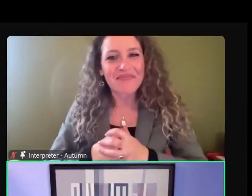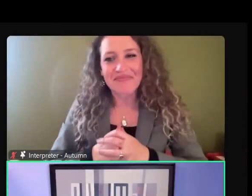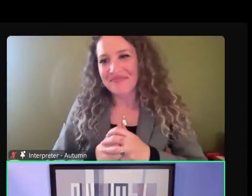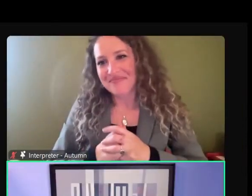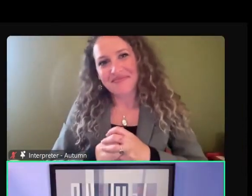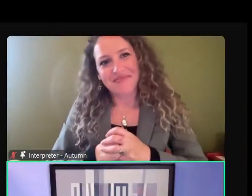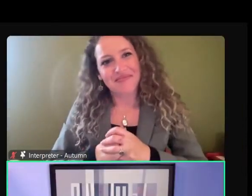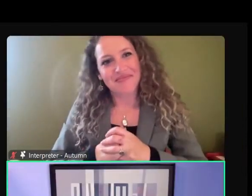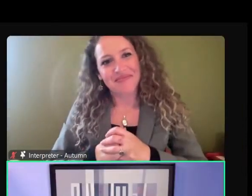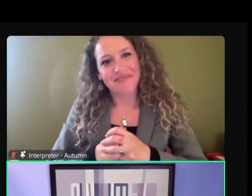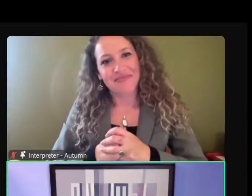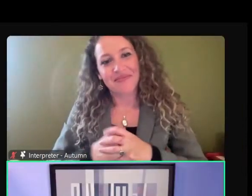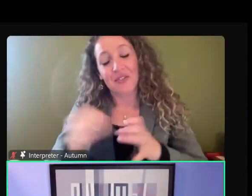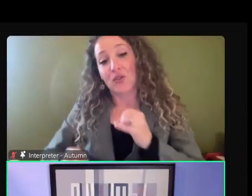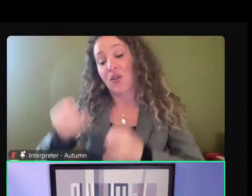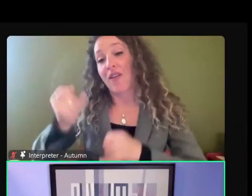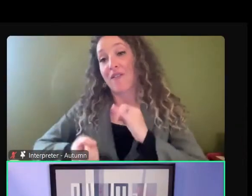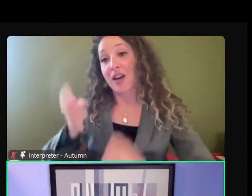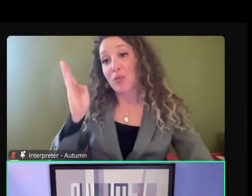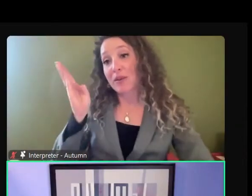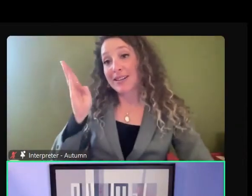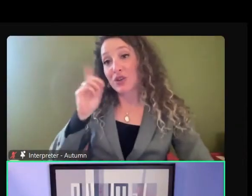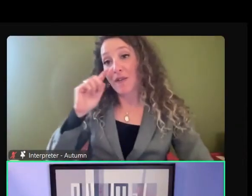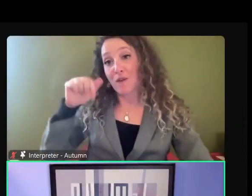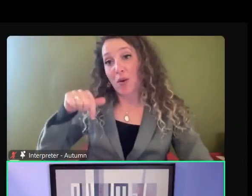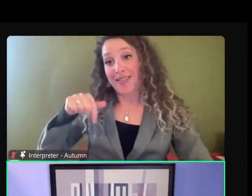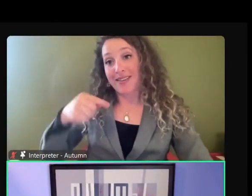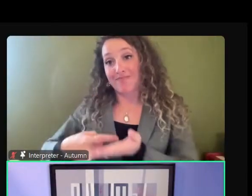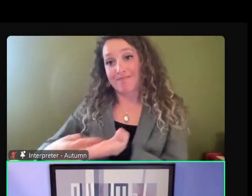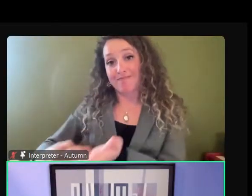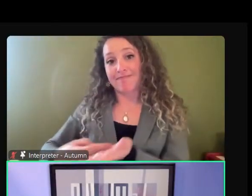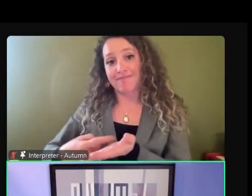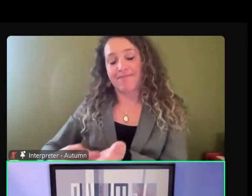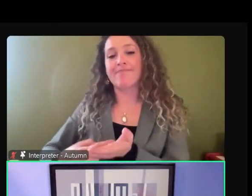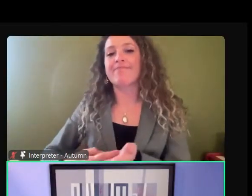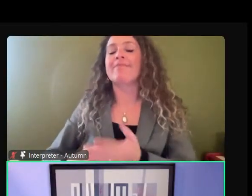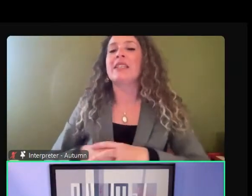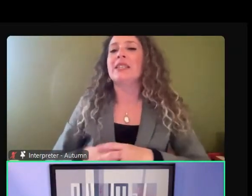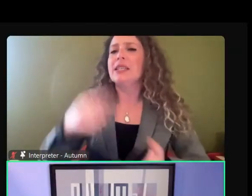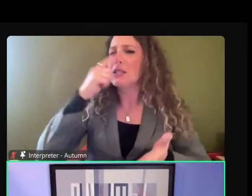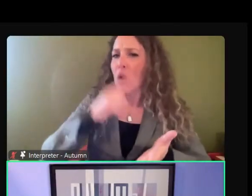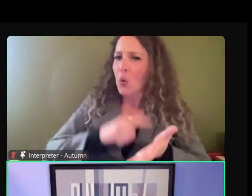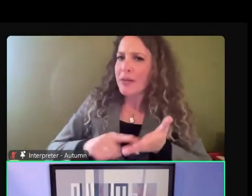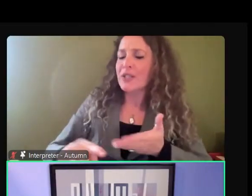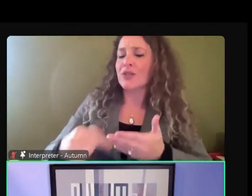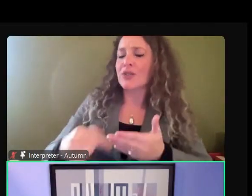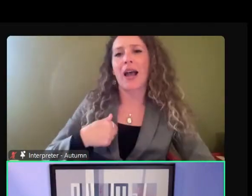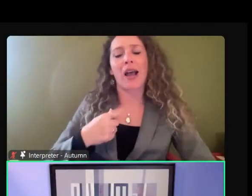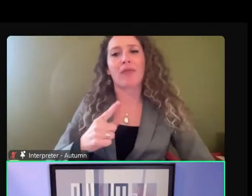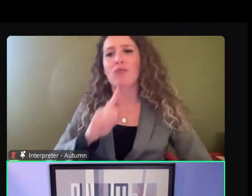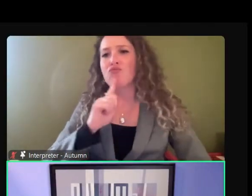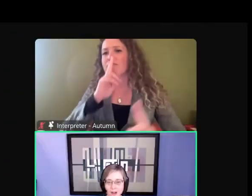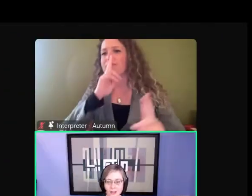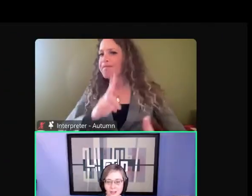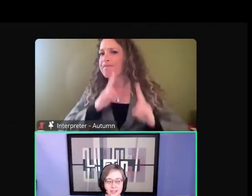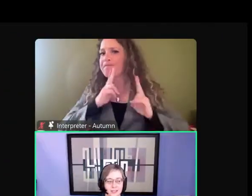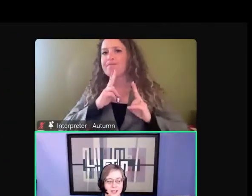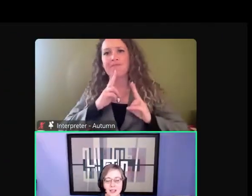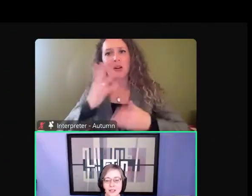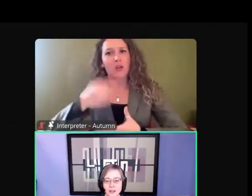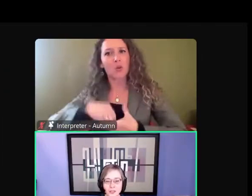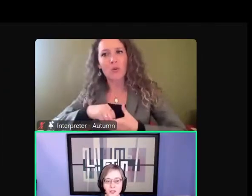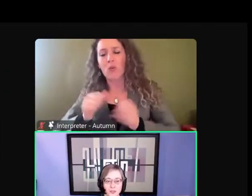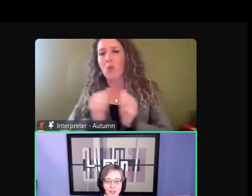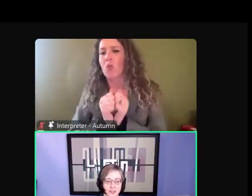So the final presentation of this session discusses research that I am honored to have conducted with my exceptional